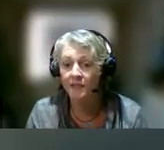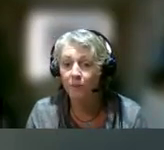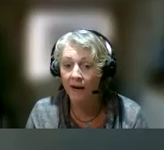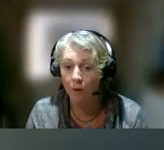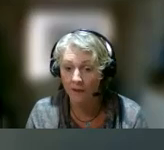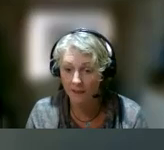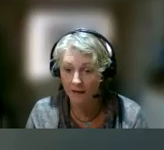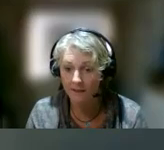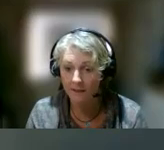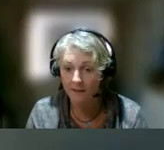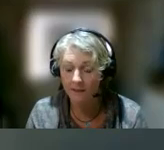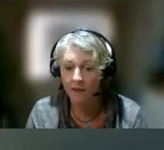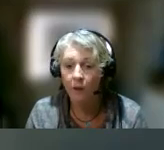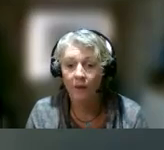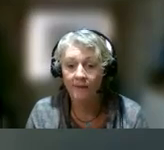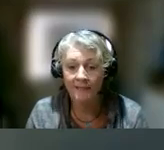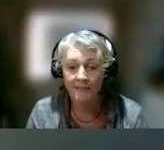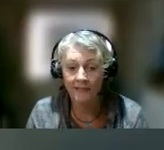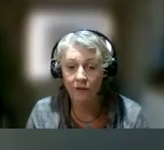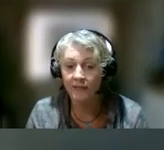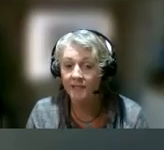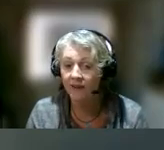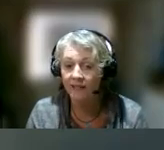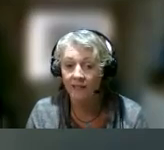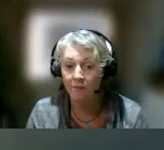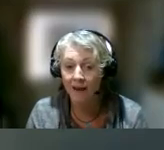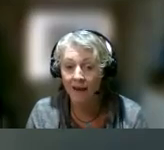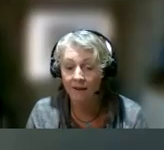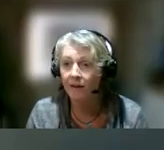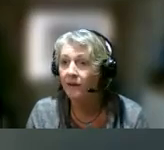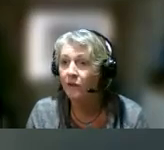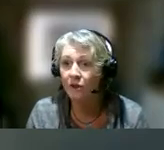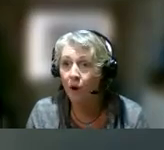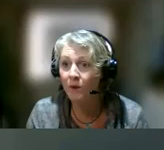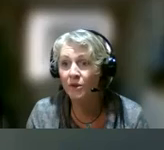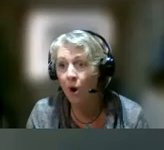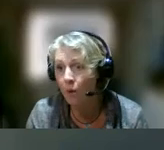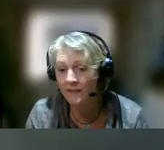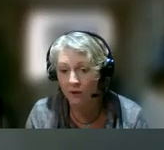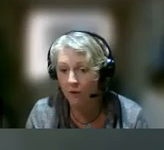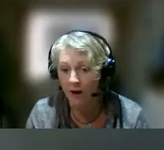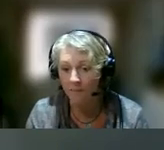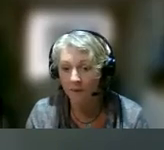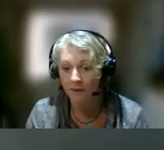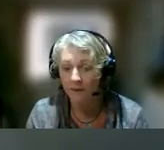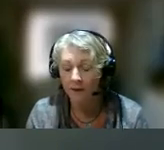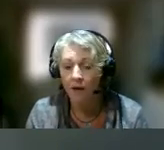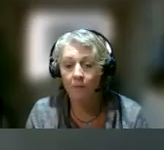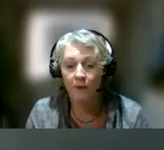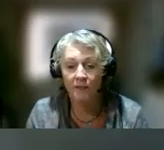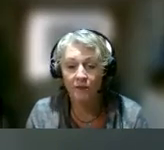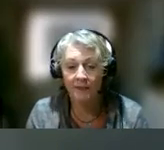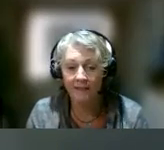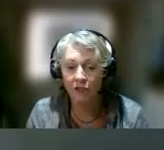Dangerousness is prioritized. When that standard is finally met, there's almost always a crime.